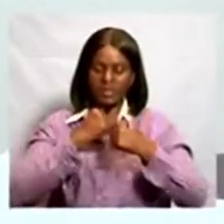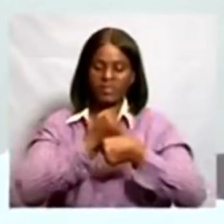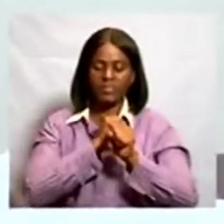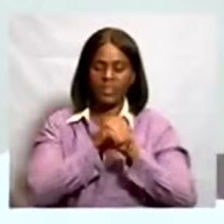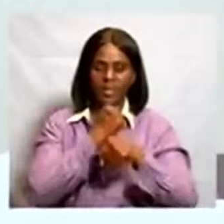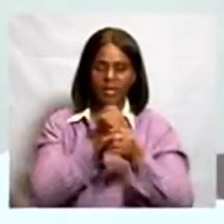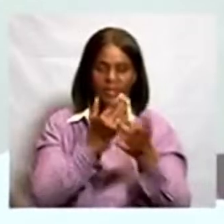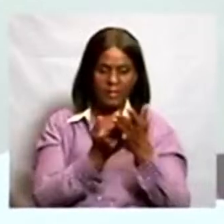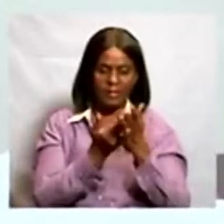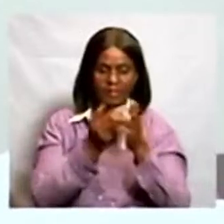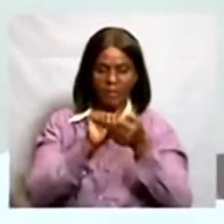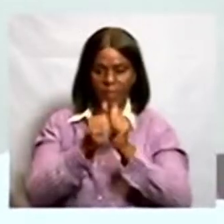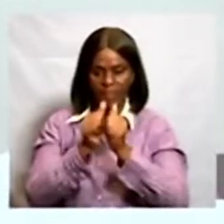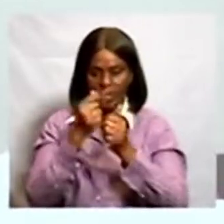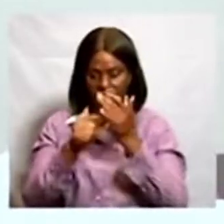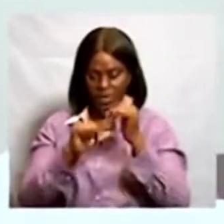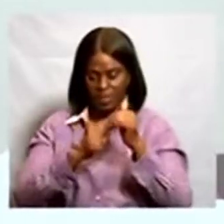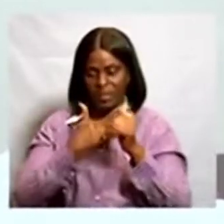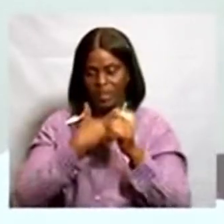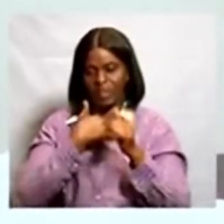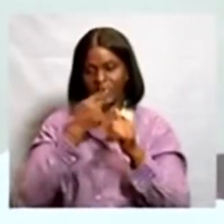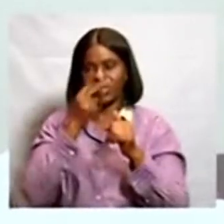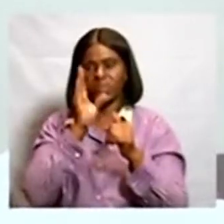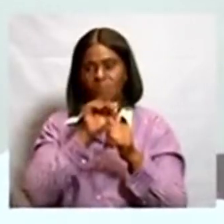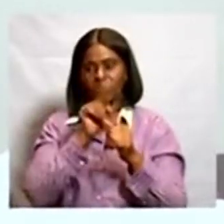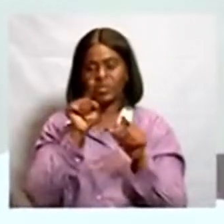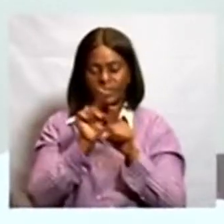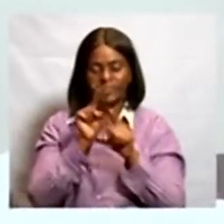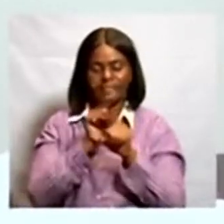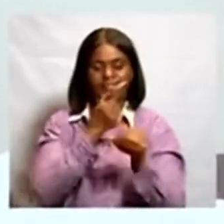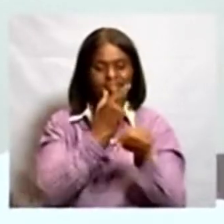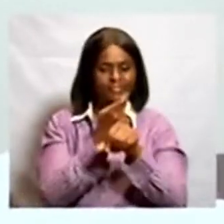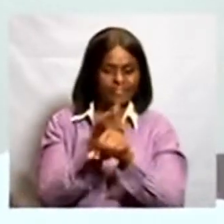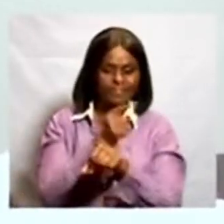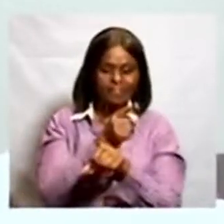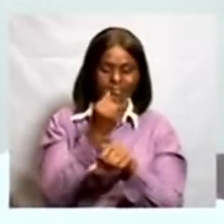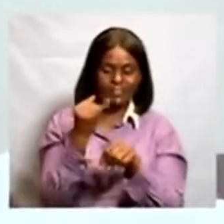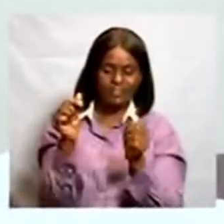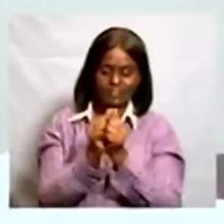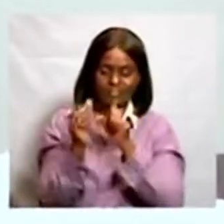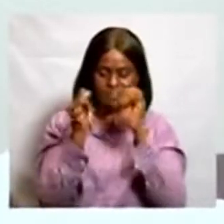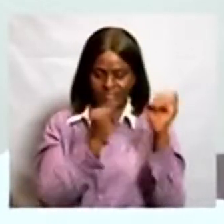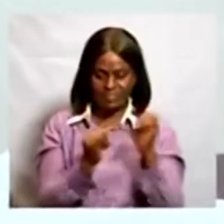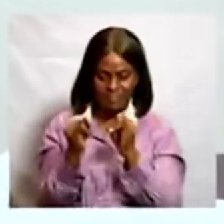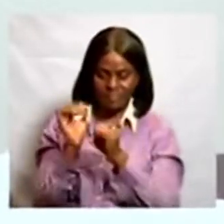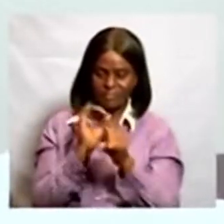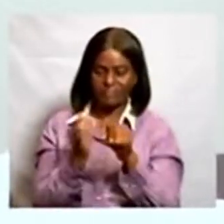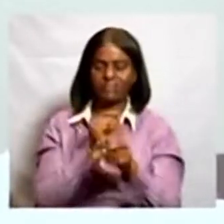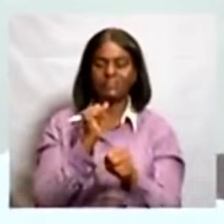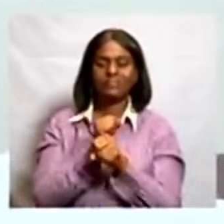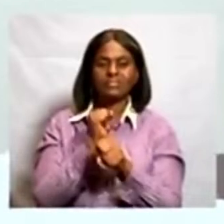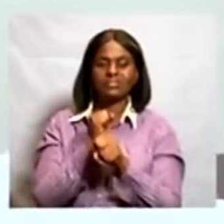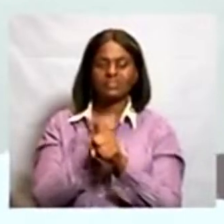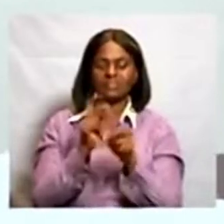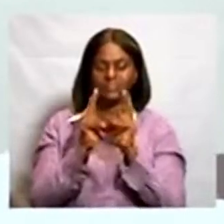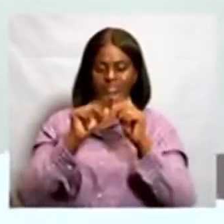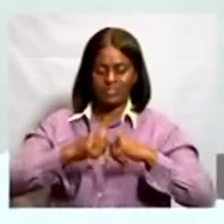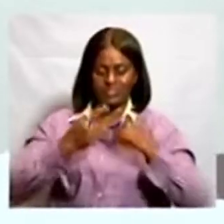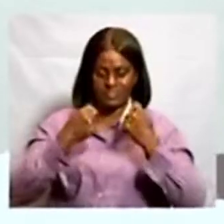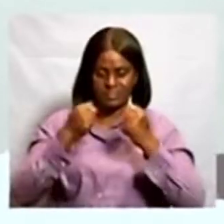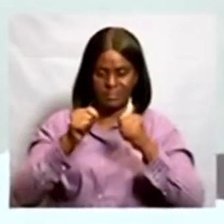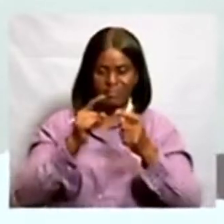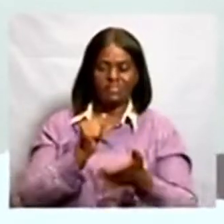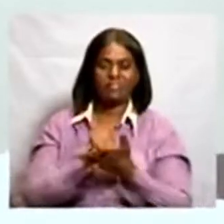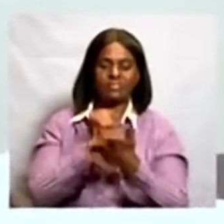the amendments, are what we've noted that have been a thorny issue in the implementation of our mandate. So we are trying to